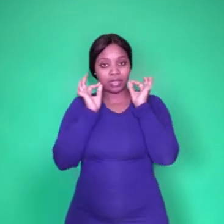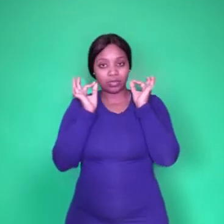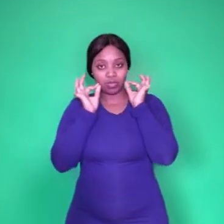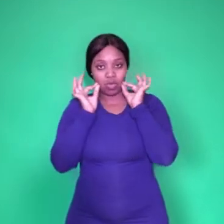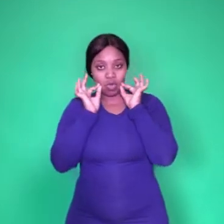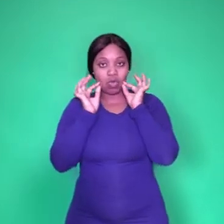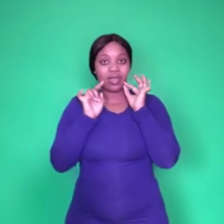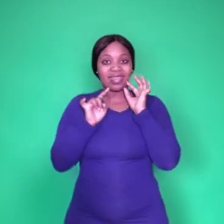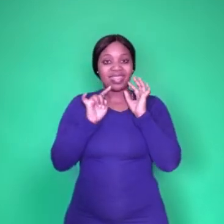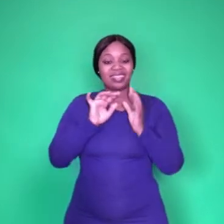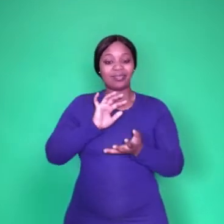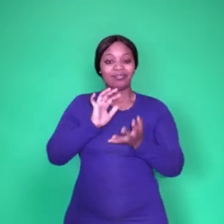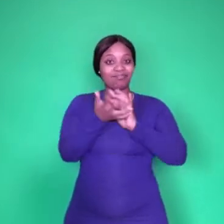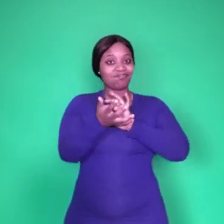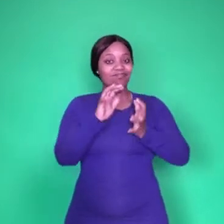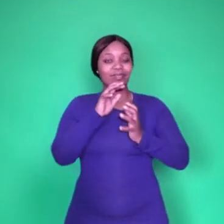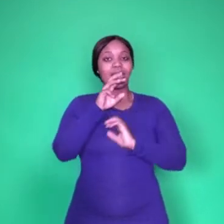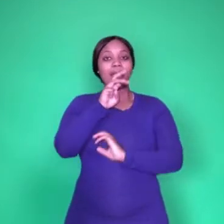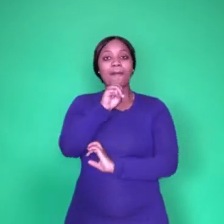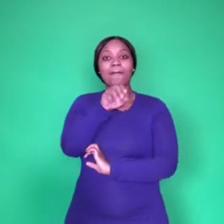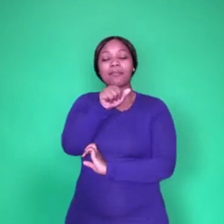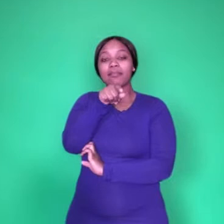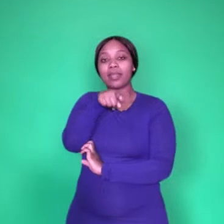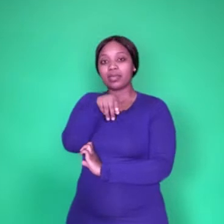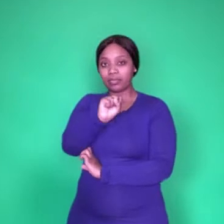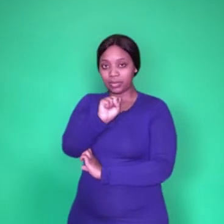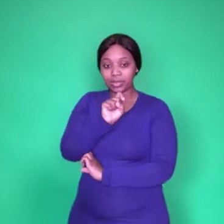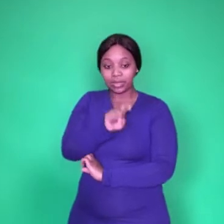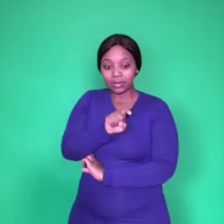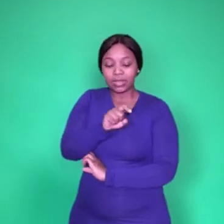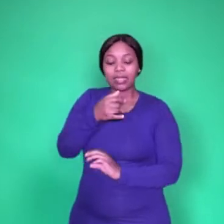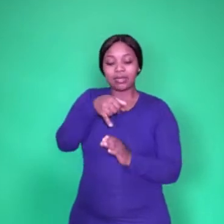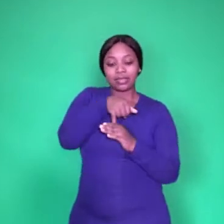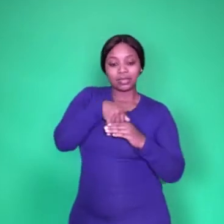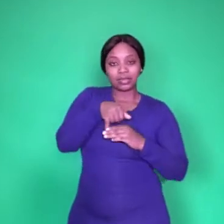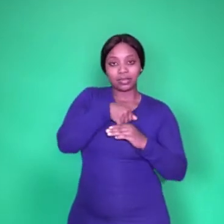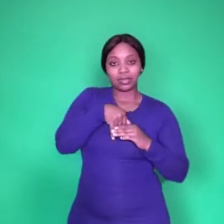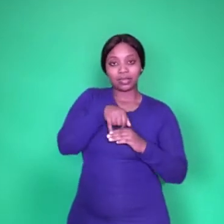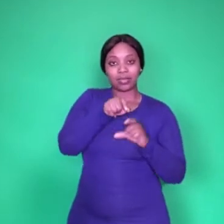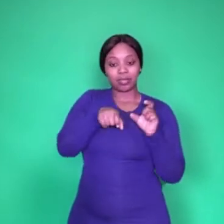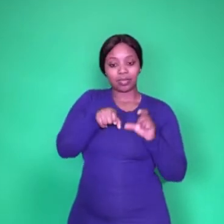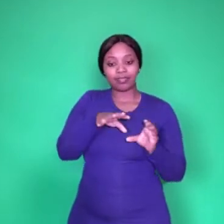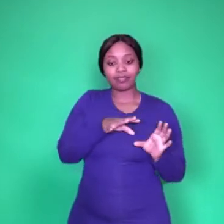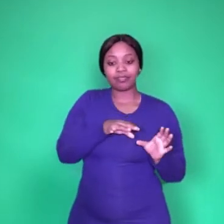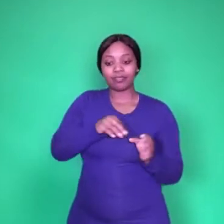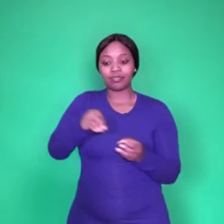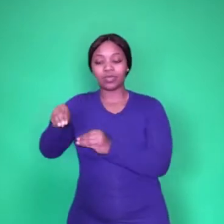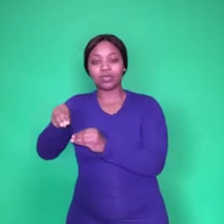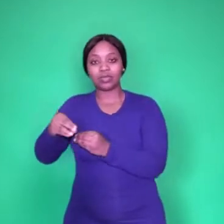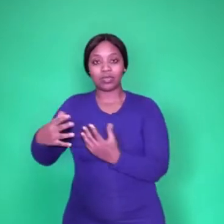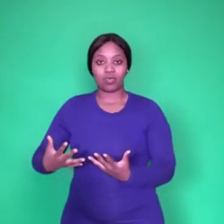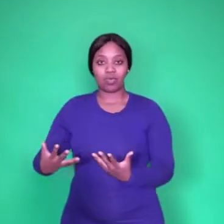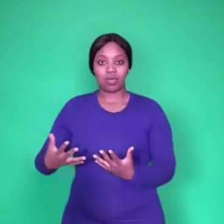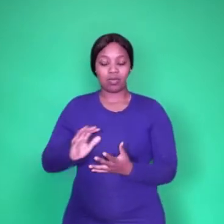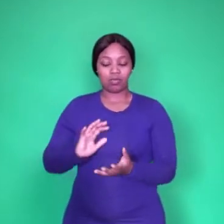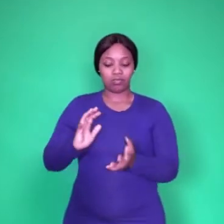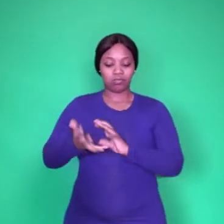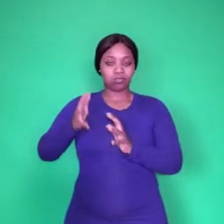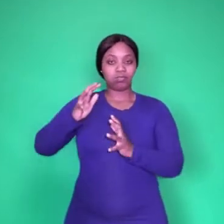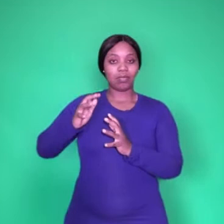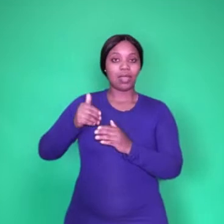the disaster maps, and they're primarily also about internal displacement, not only related